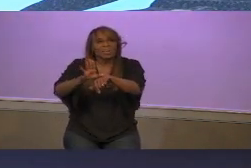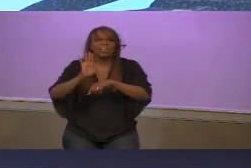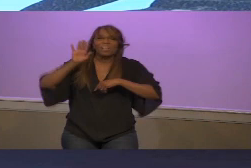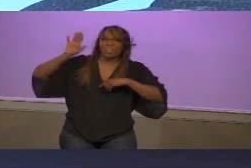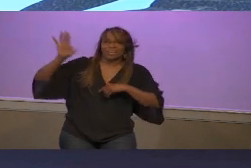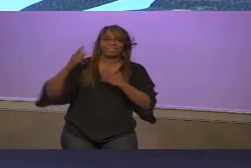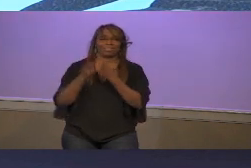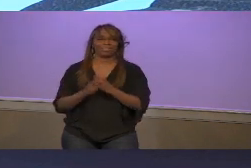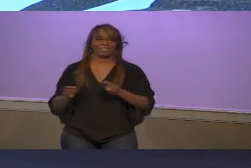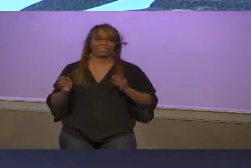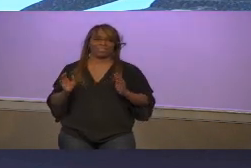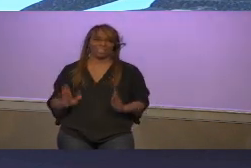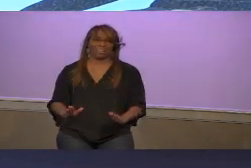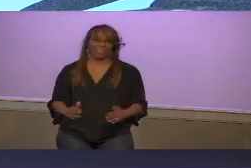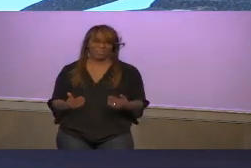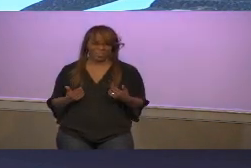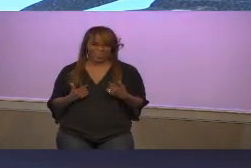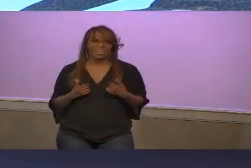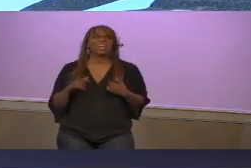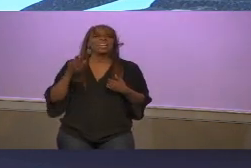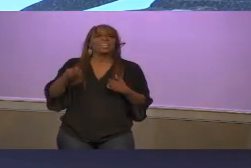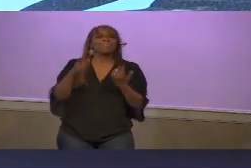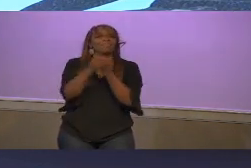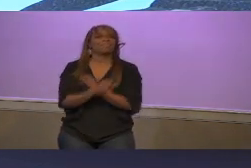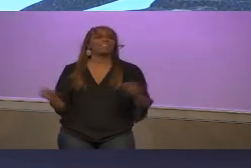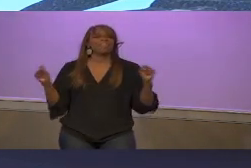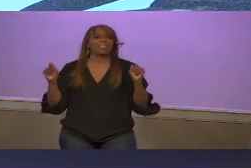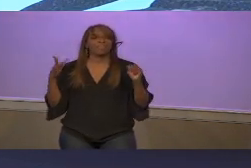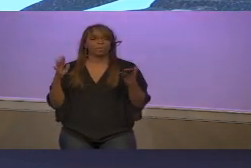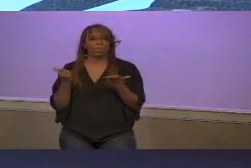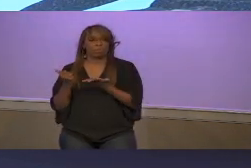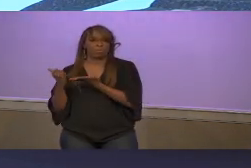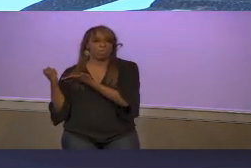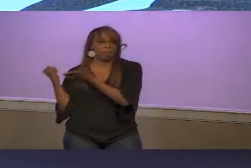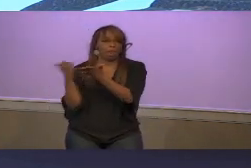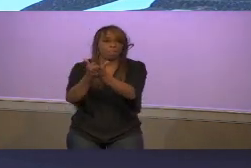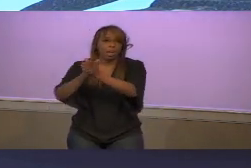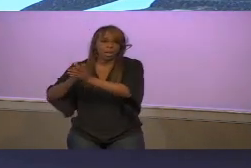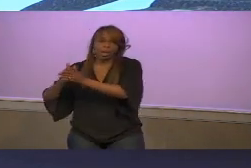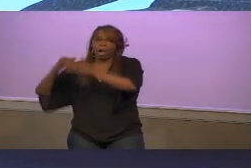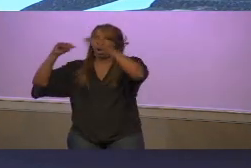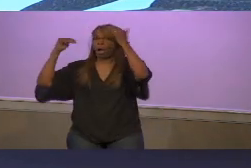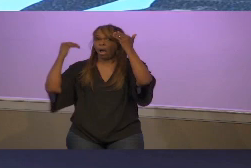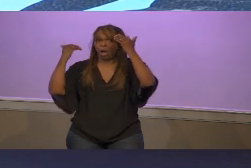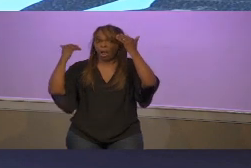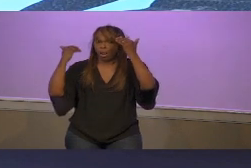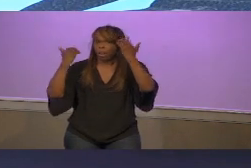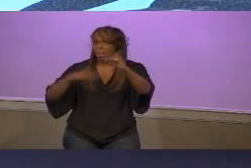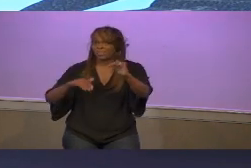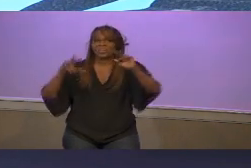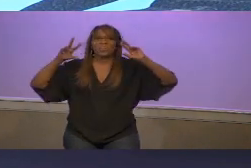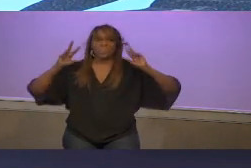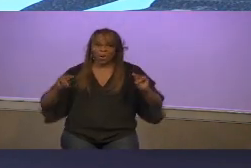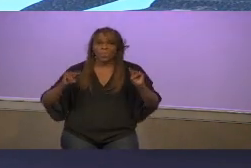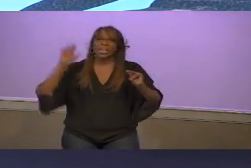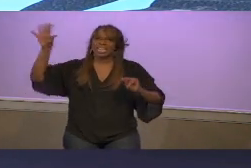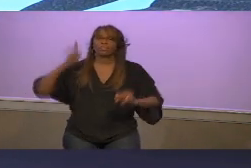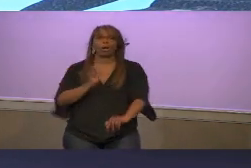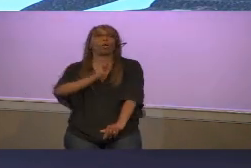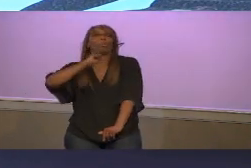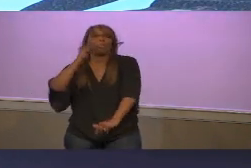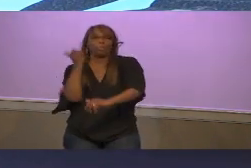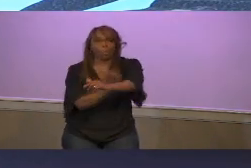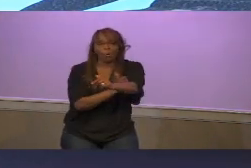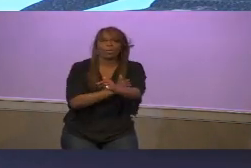that we have. We need a Savior that can possess unlimited authority. We have been blessed